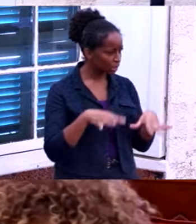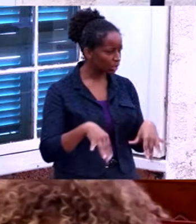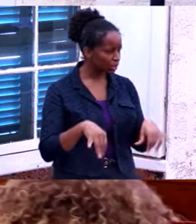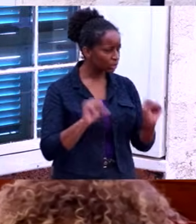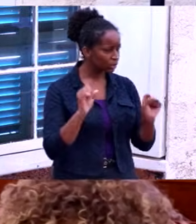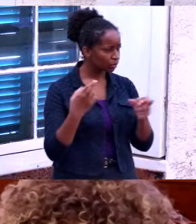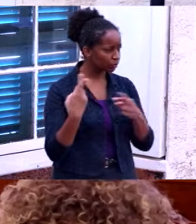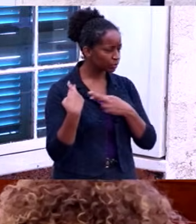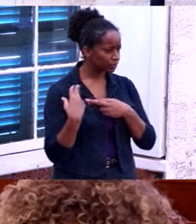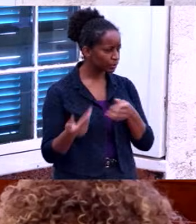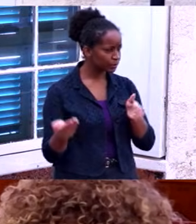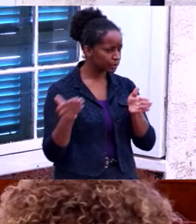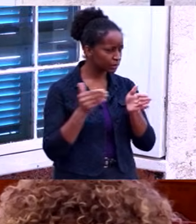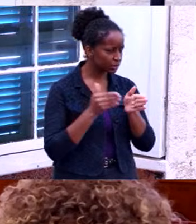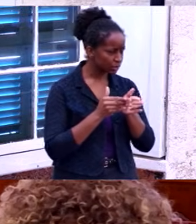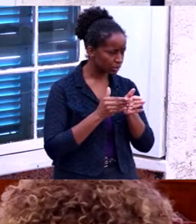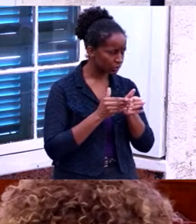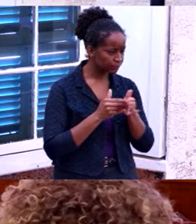to do